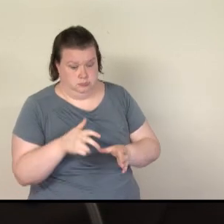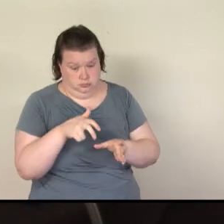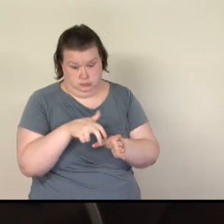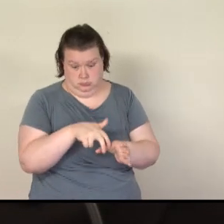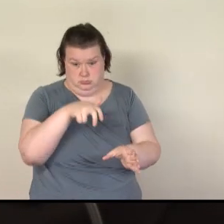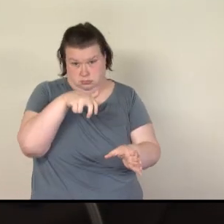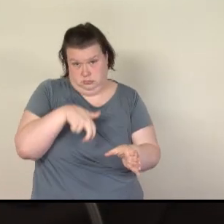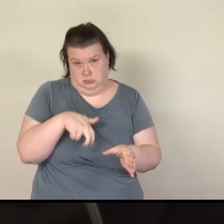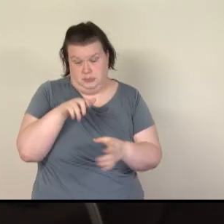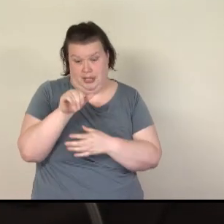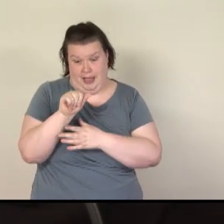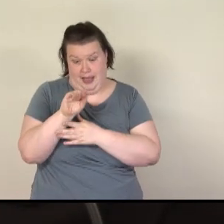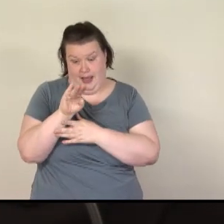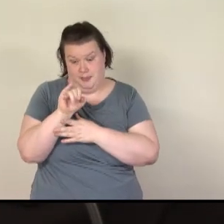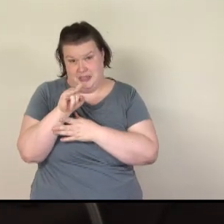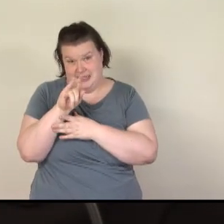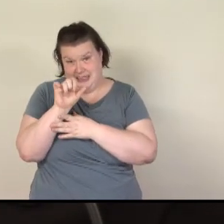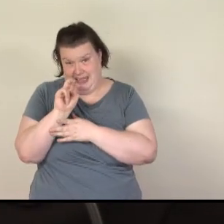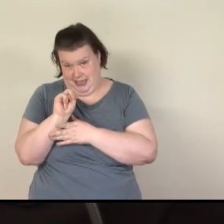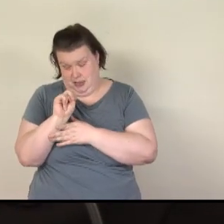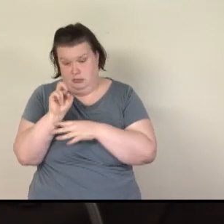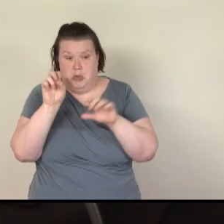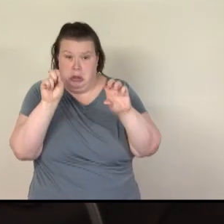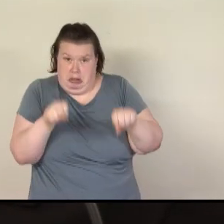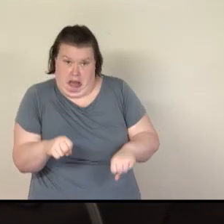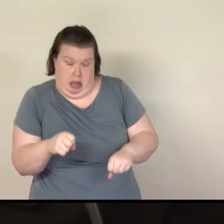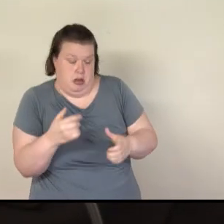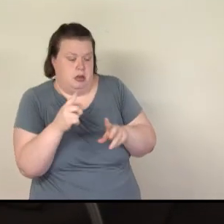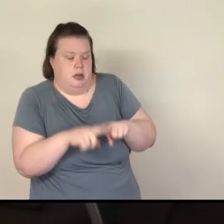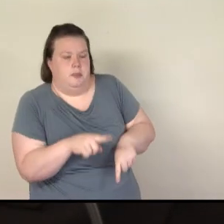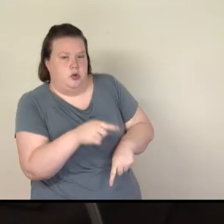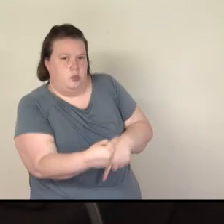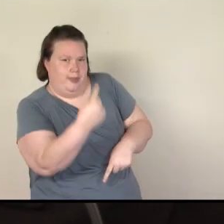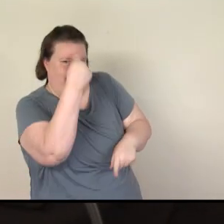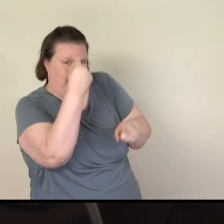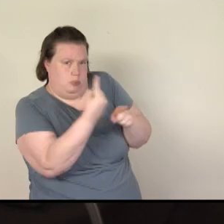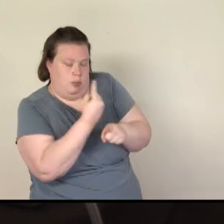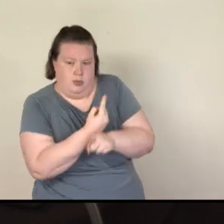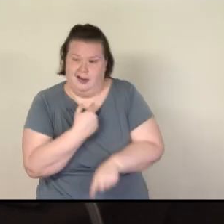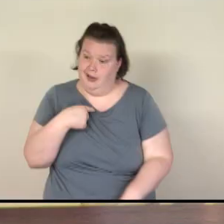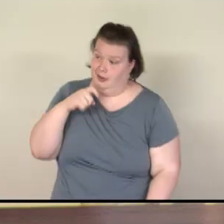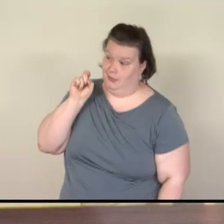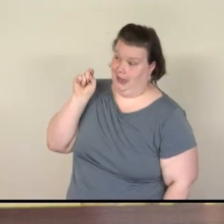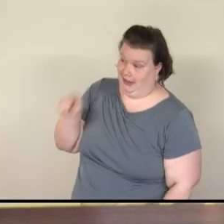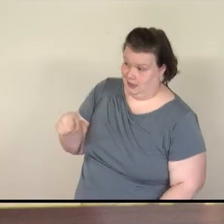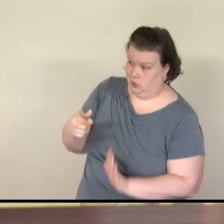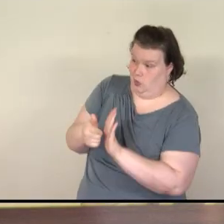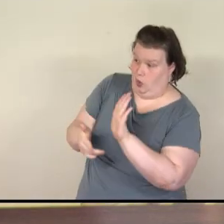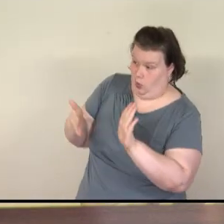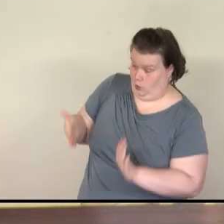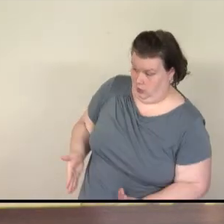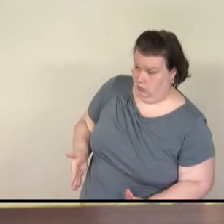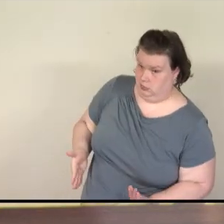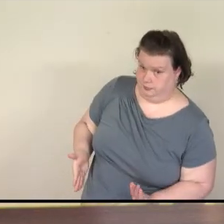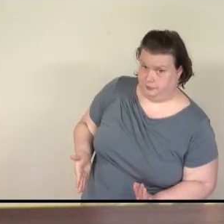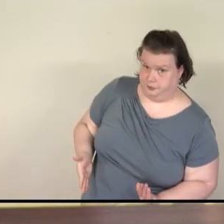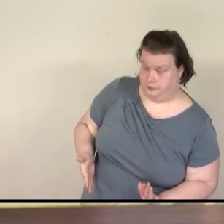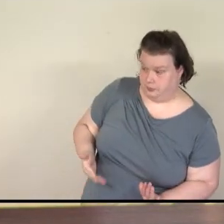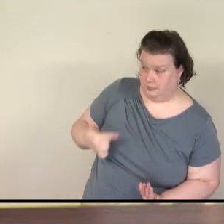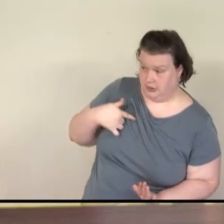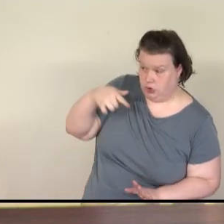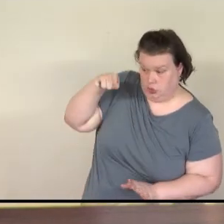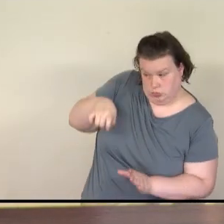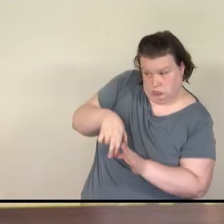abstain from doing so if you think that's what's appropriate. I'm asking you, as the attorney, is it something that I